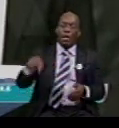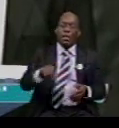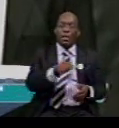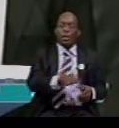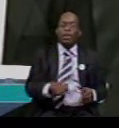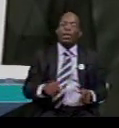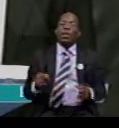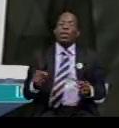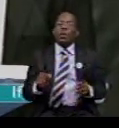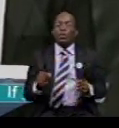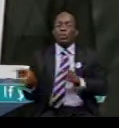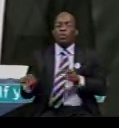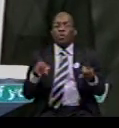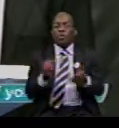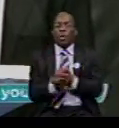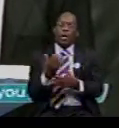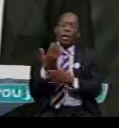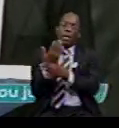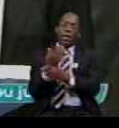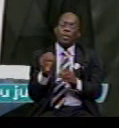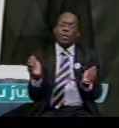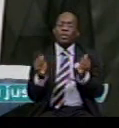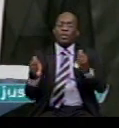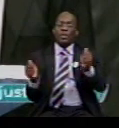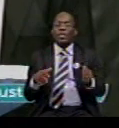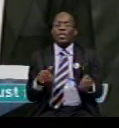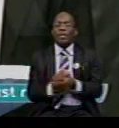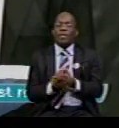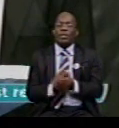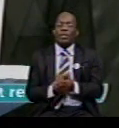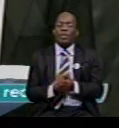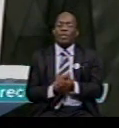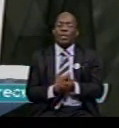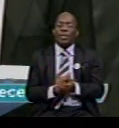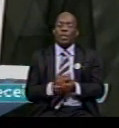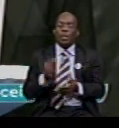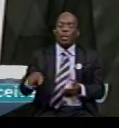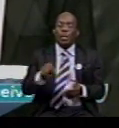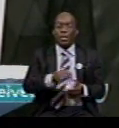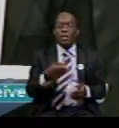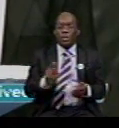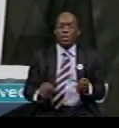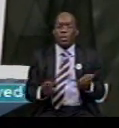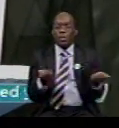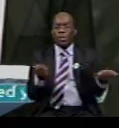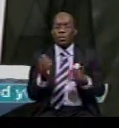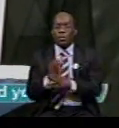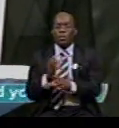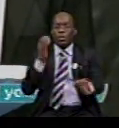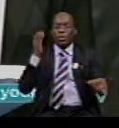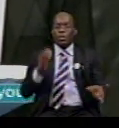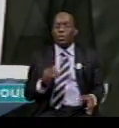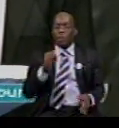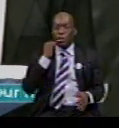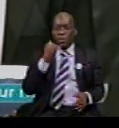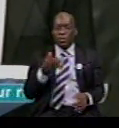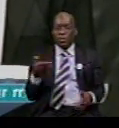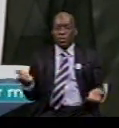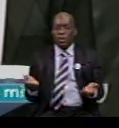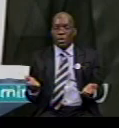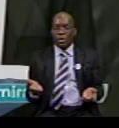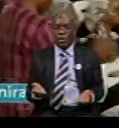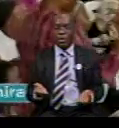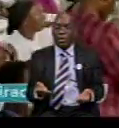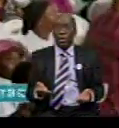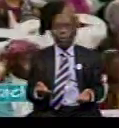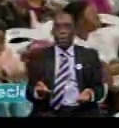neck. The miracle is there now. Please stop all movement. It's only the orchestra that should move